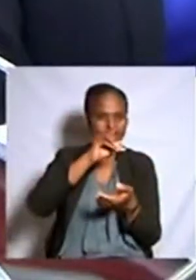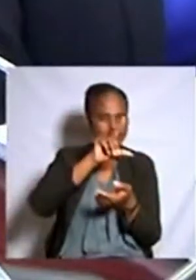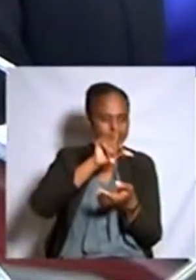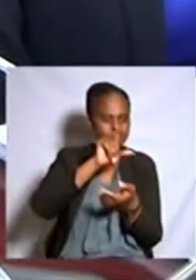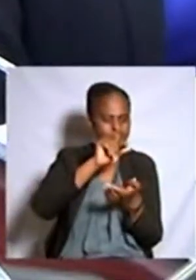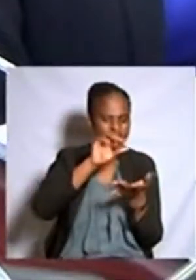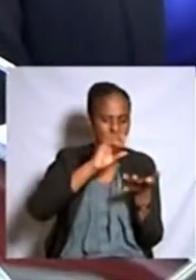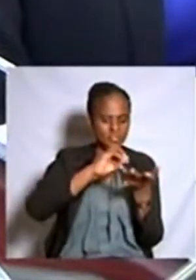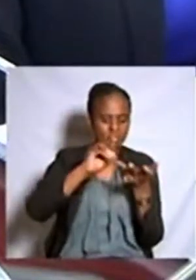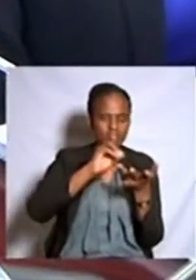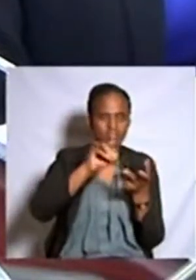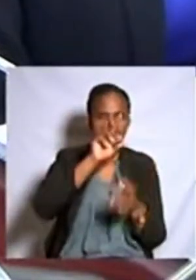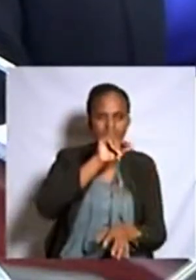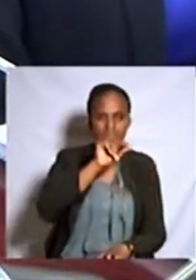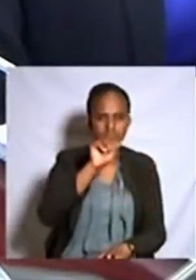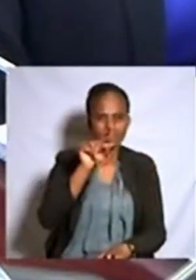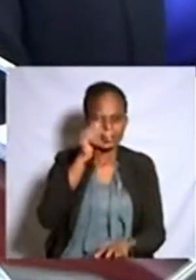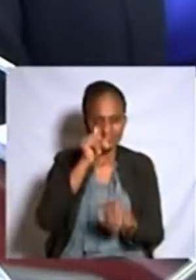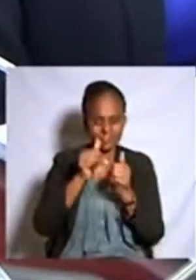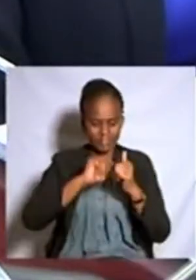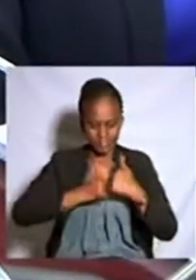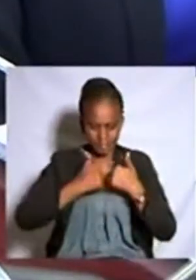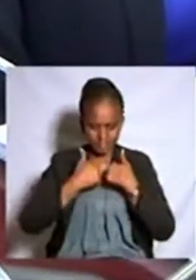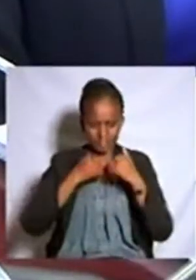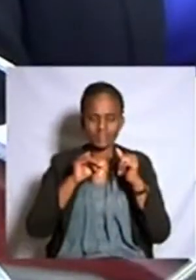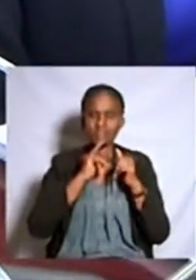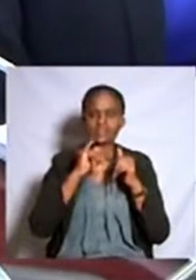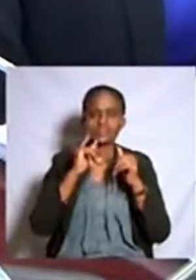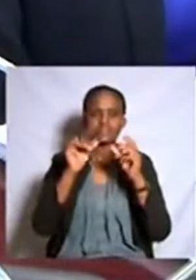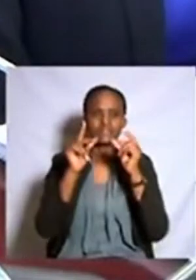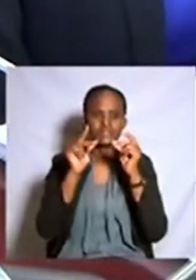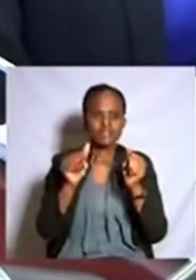2022, because we haven't yet reached